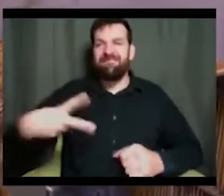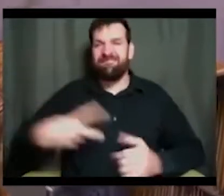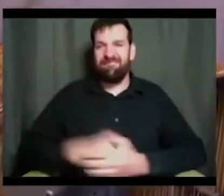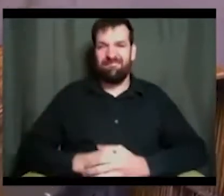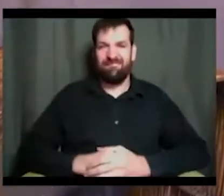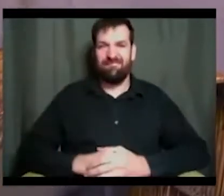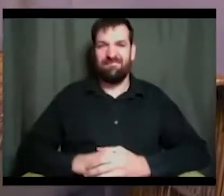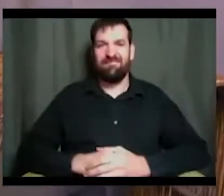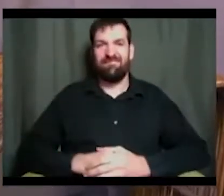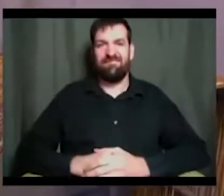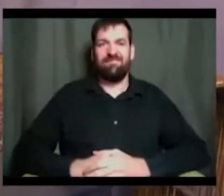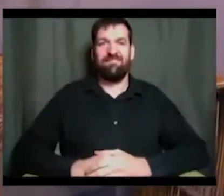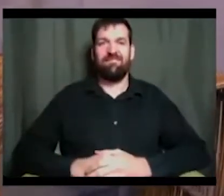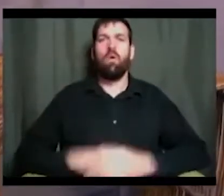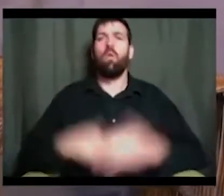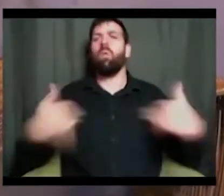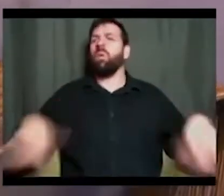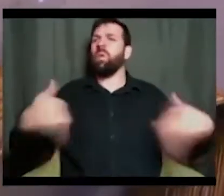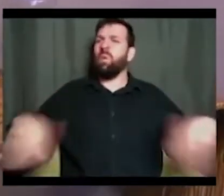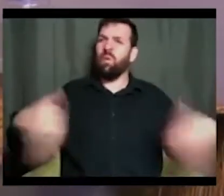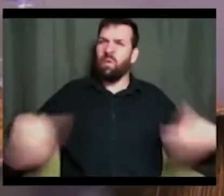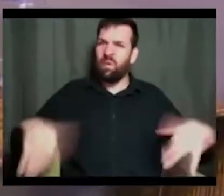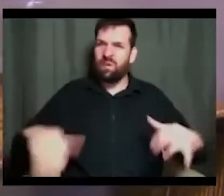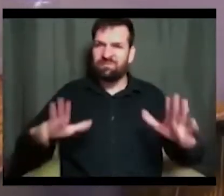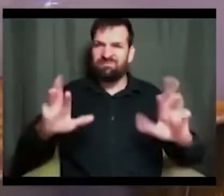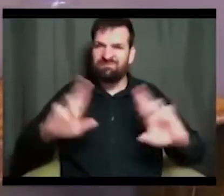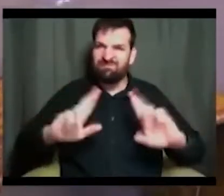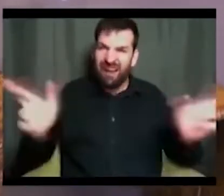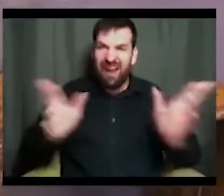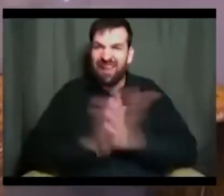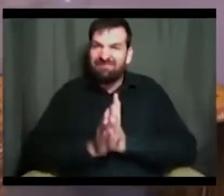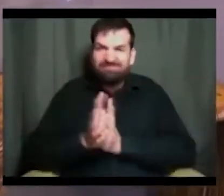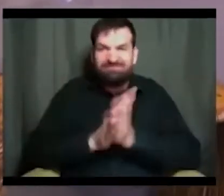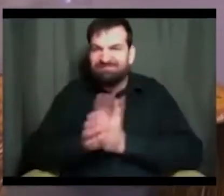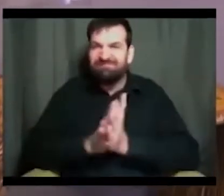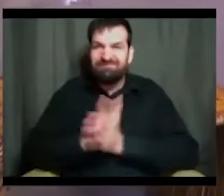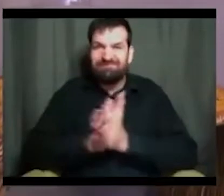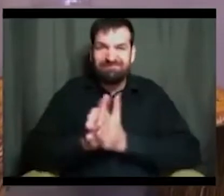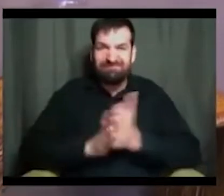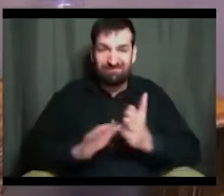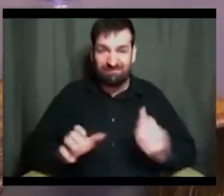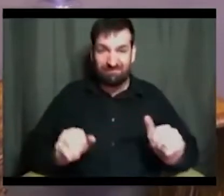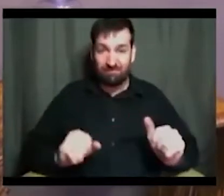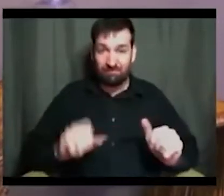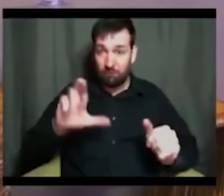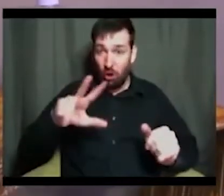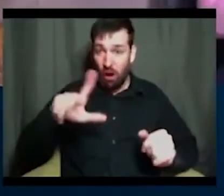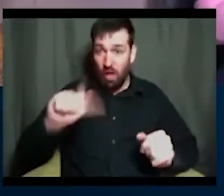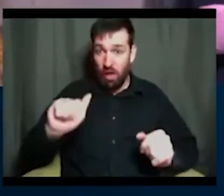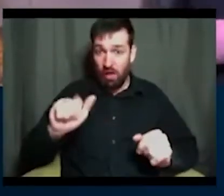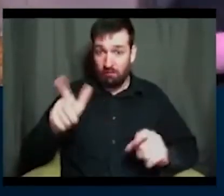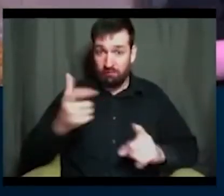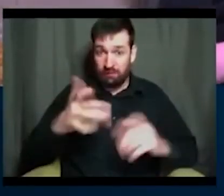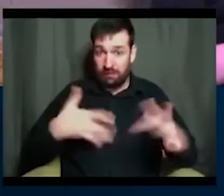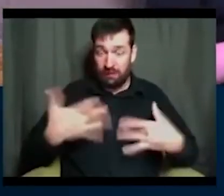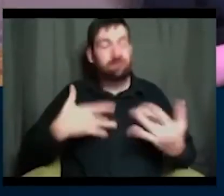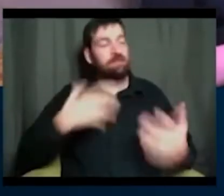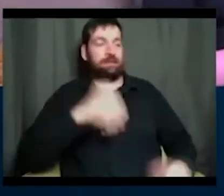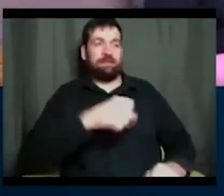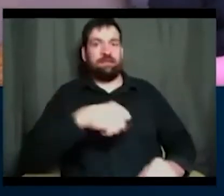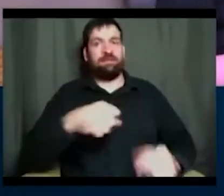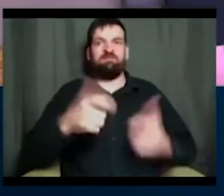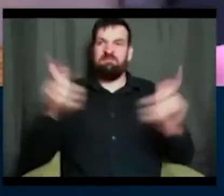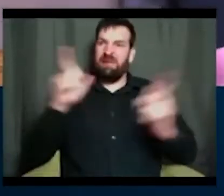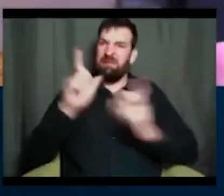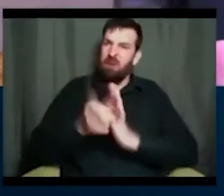half. Man, all right. You are stoked. I love it. Okay, so Carla, are you super excited? I am. This is a big moment for your family. It